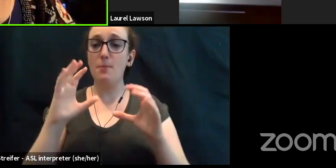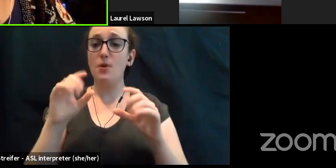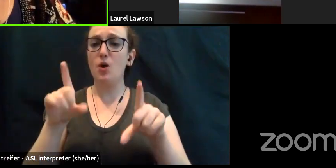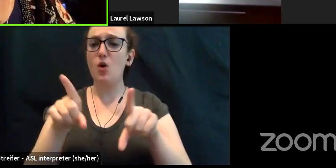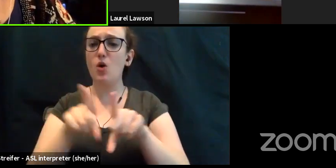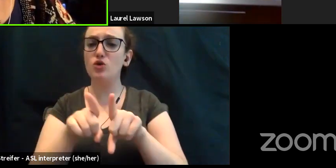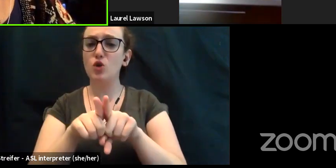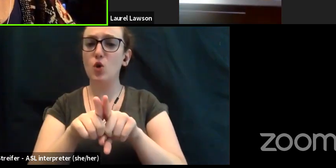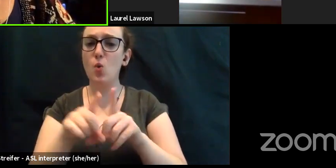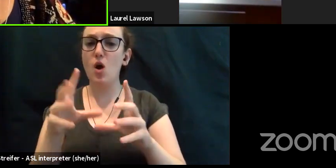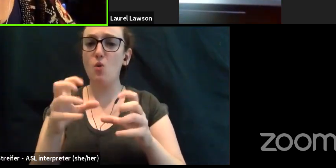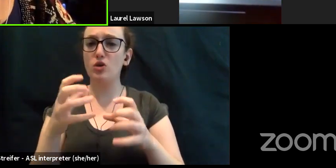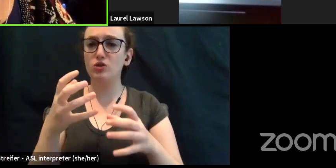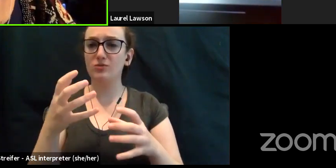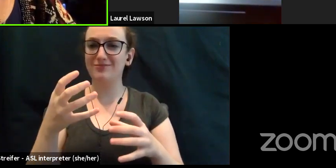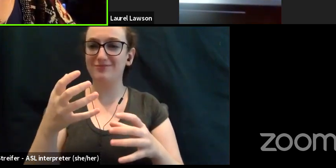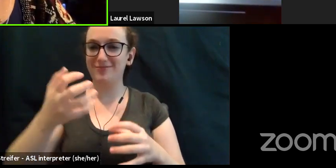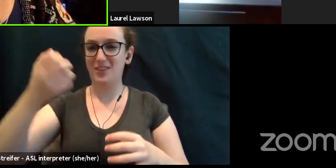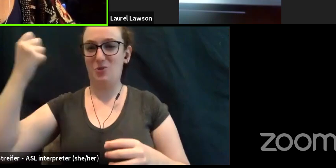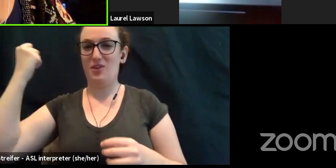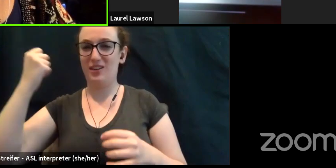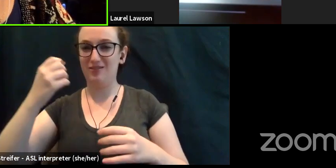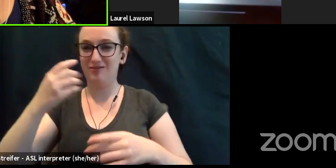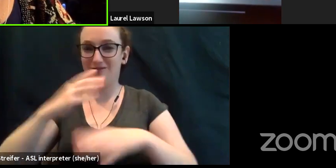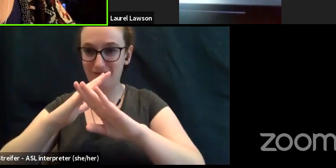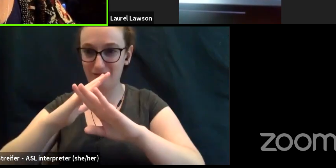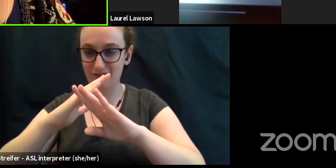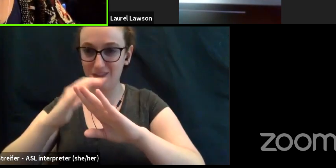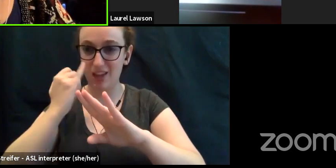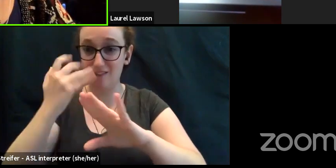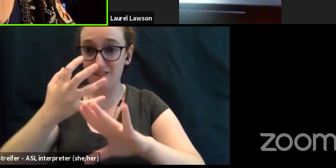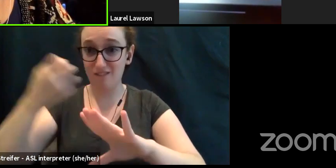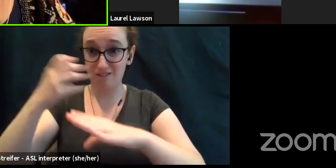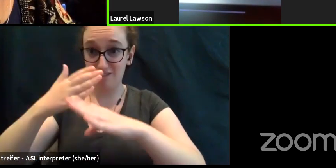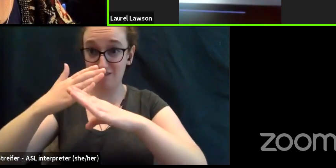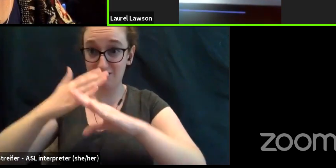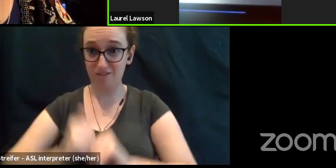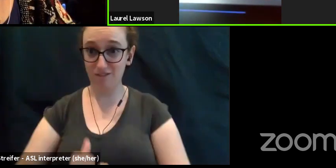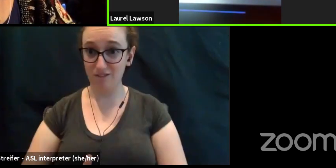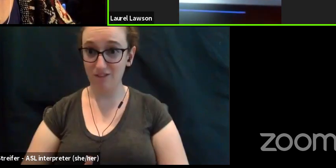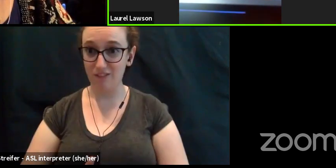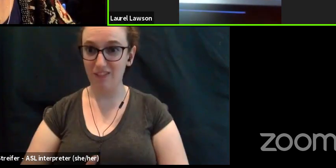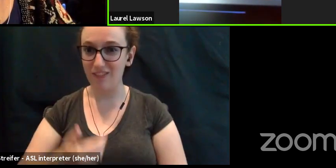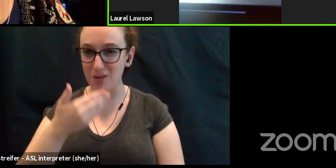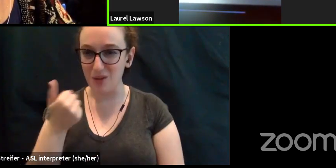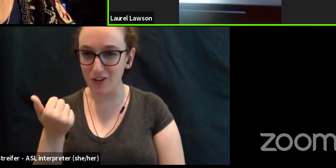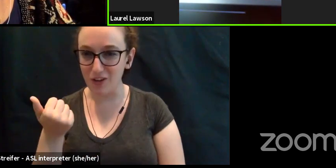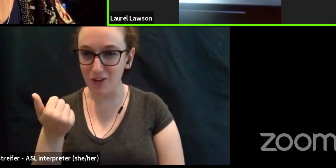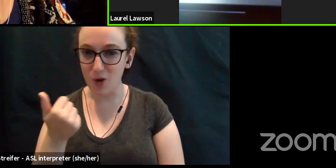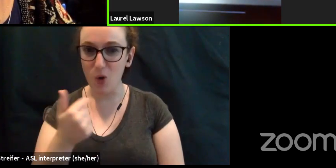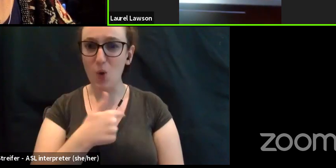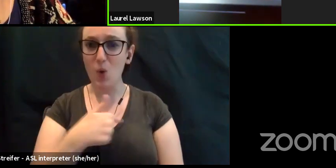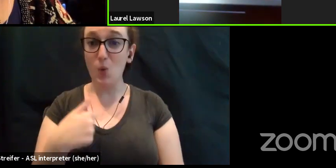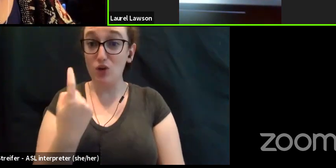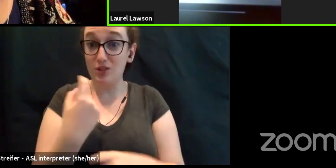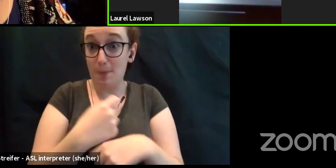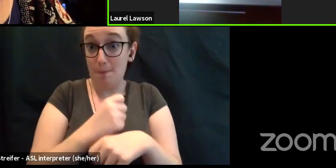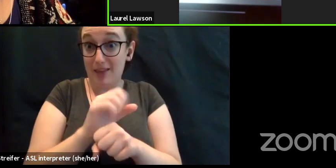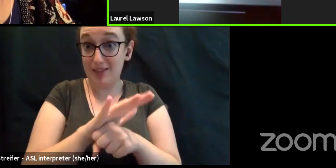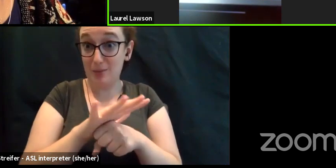get rid of hindrances for the individual so that they can do their best work. So. Yeah, we just make the space and get out of the way